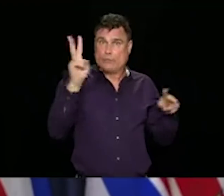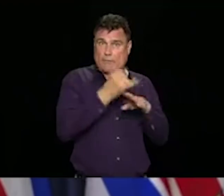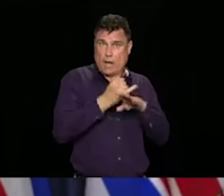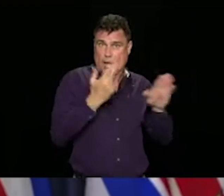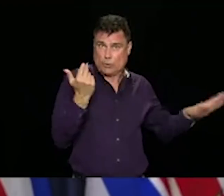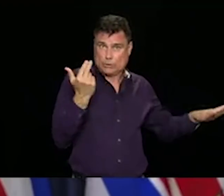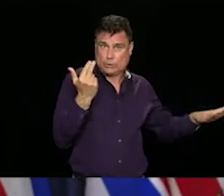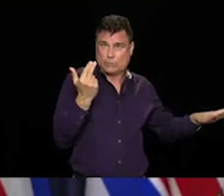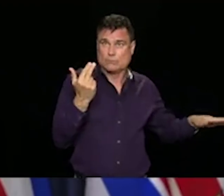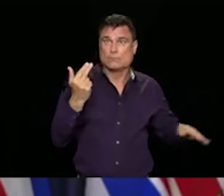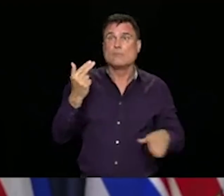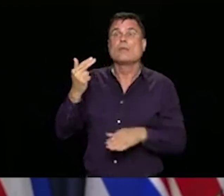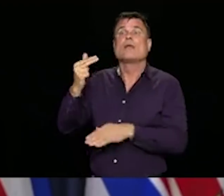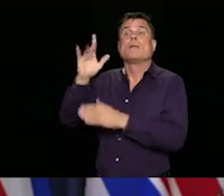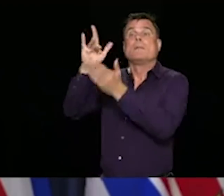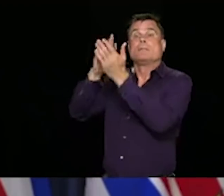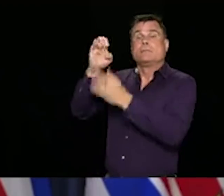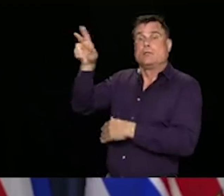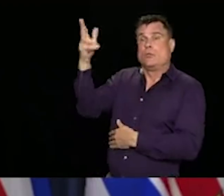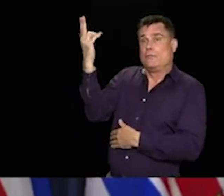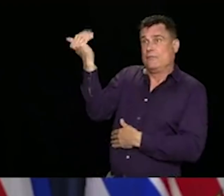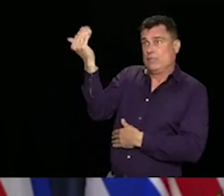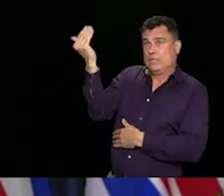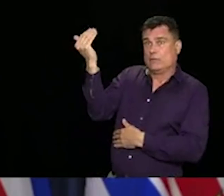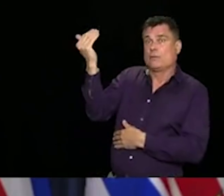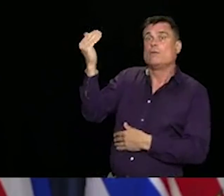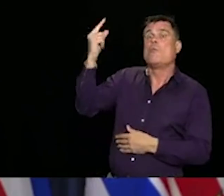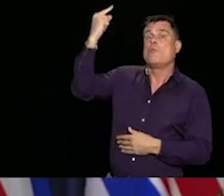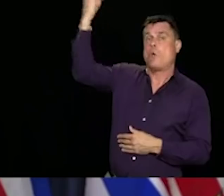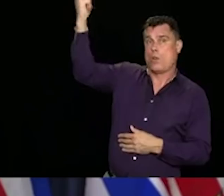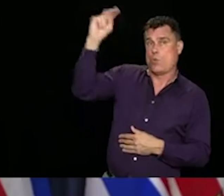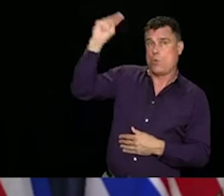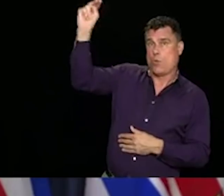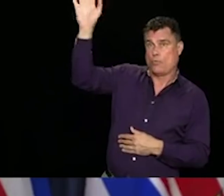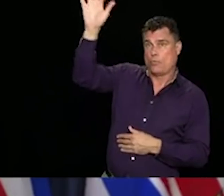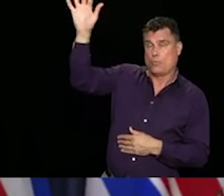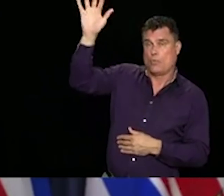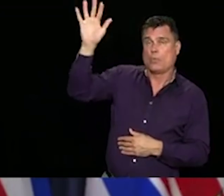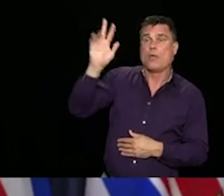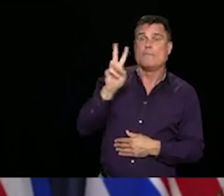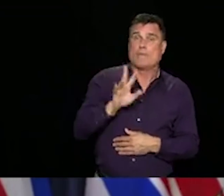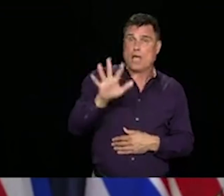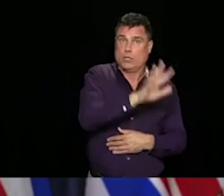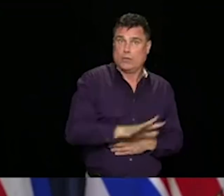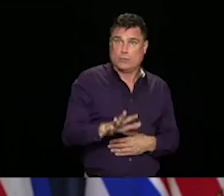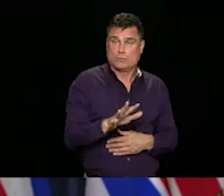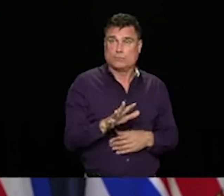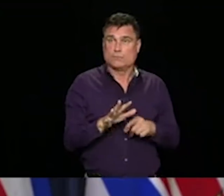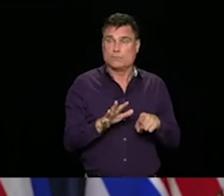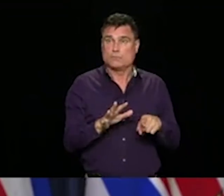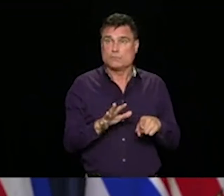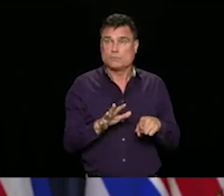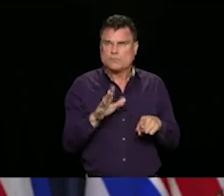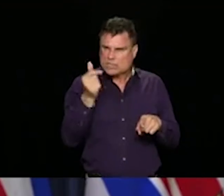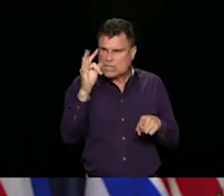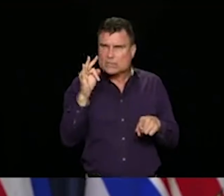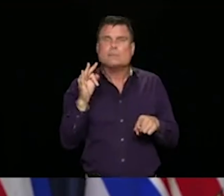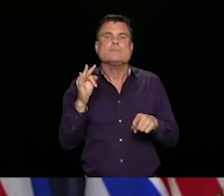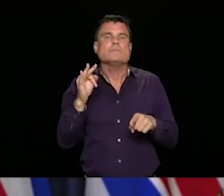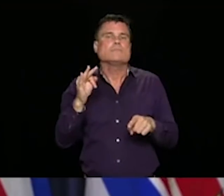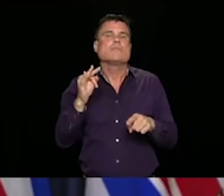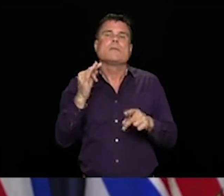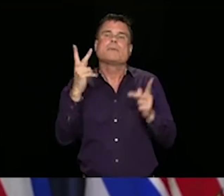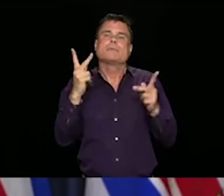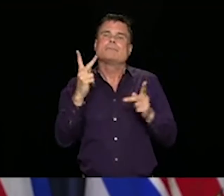Vancouver Coastal Health, for a total of 37. 7 in critical care. That's also down 1. I wanted to note that in terms